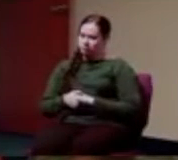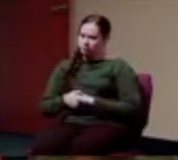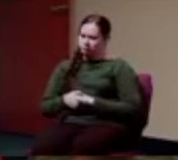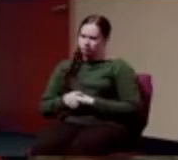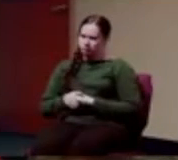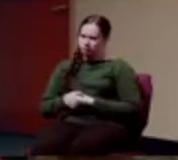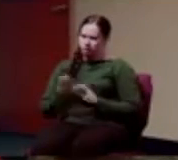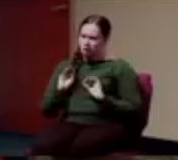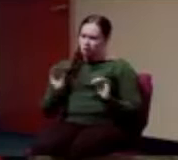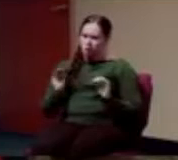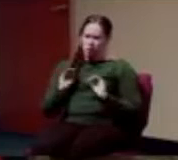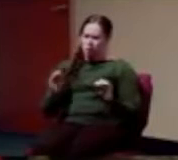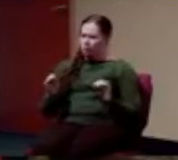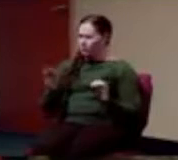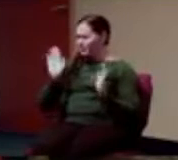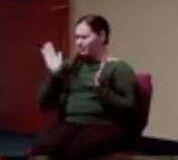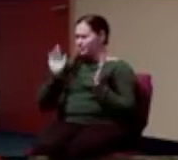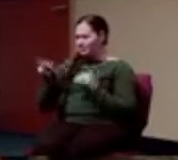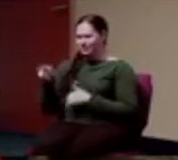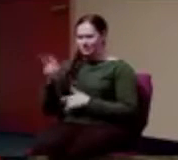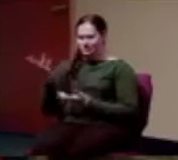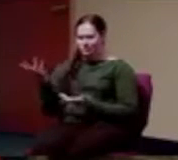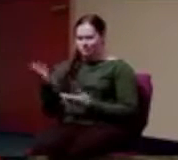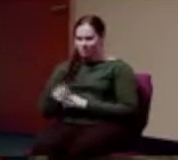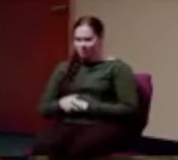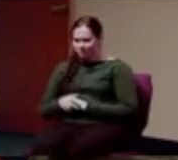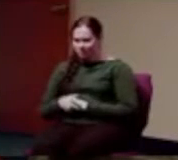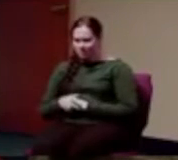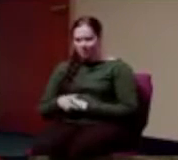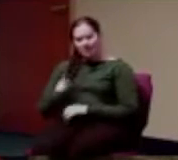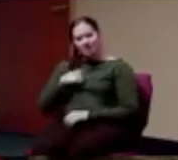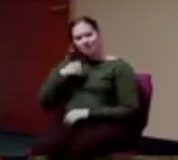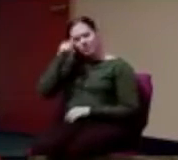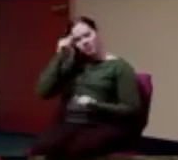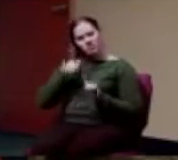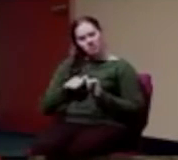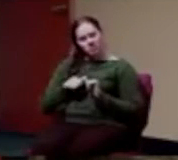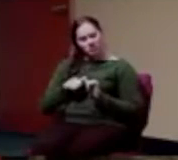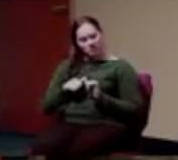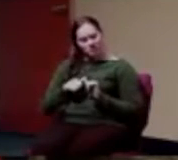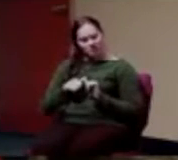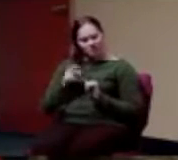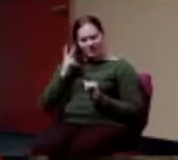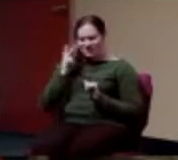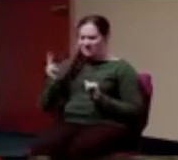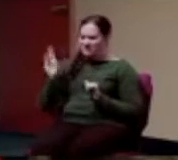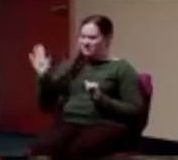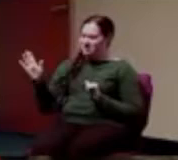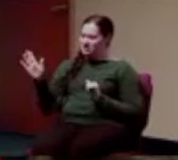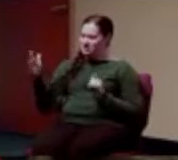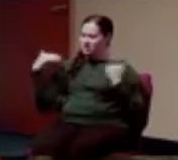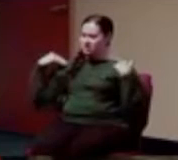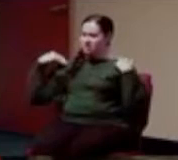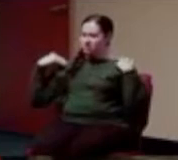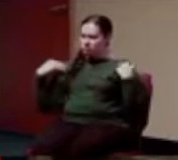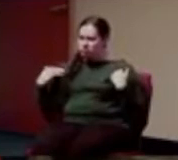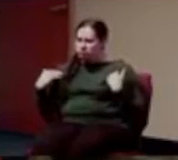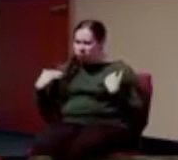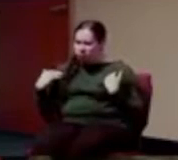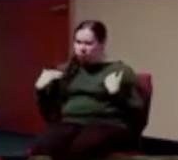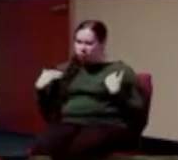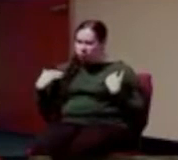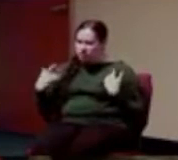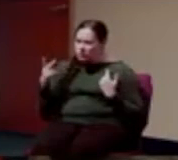nobody was paying him any attention. And I remember, like, seeing his shoulders slump a little bit, and you could, like, feel